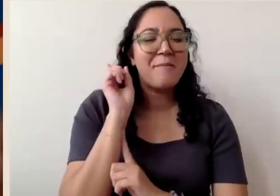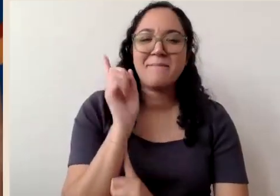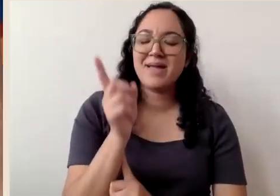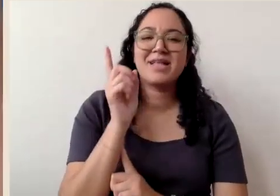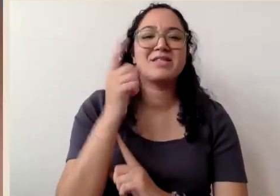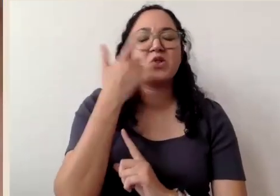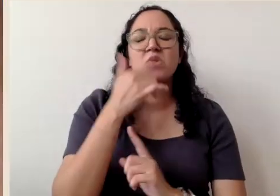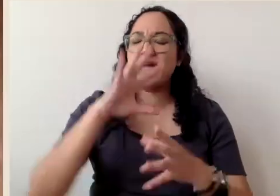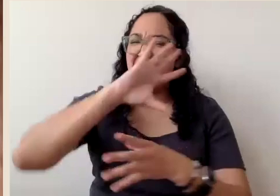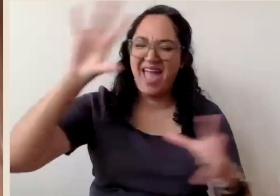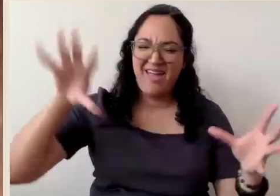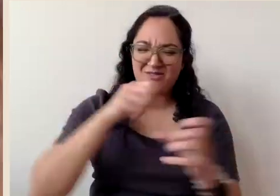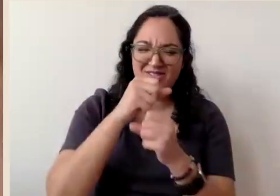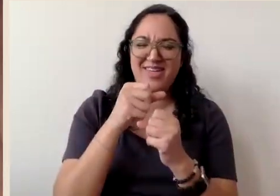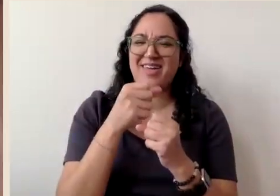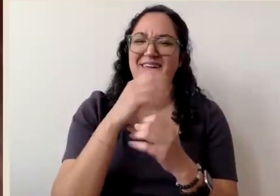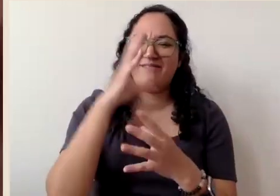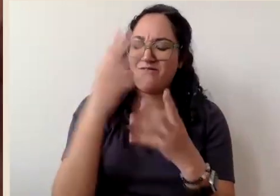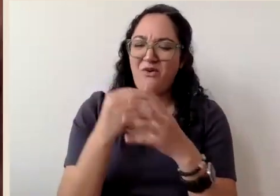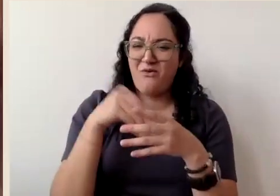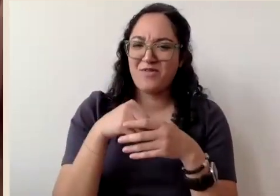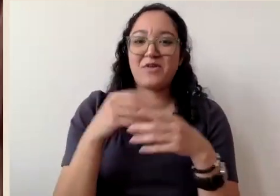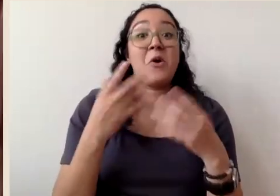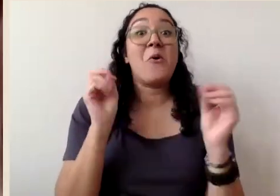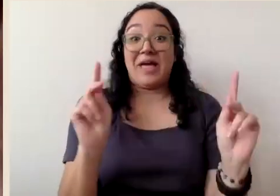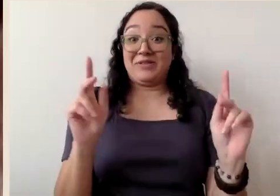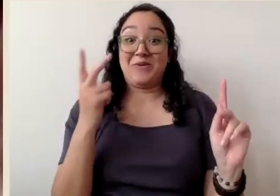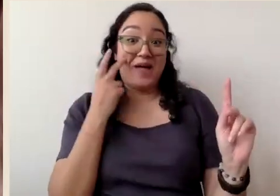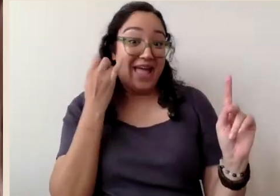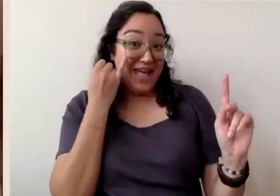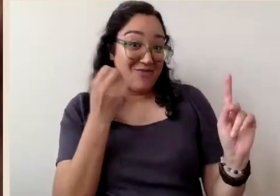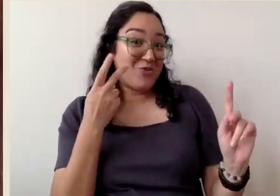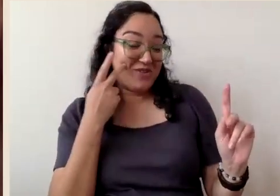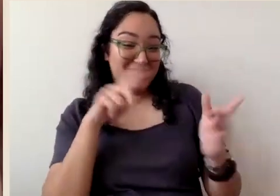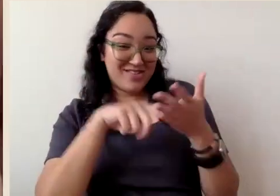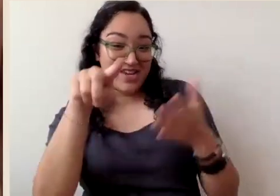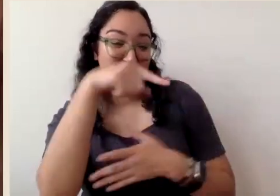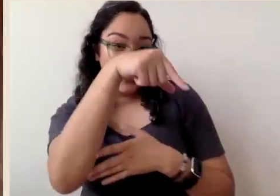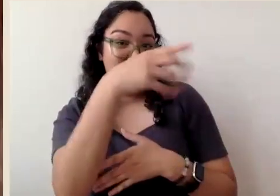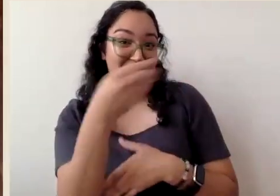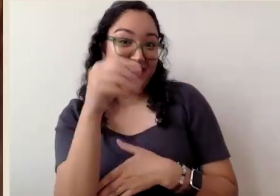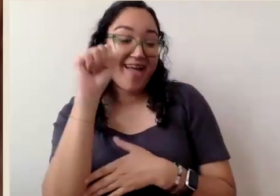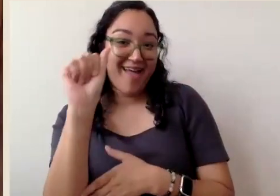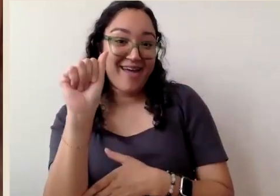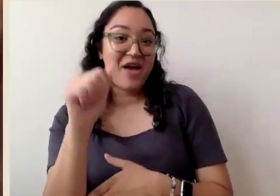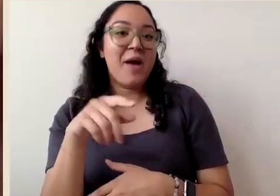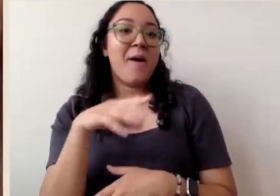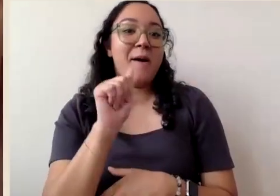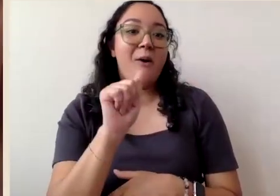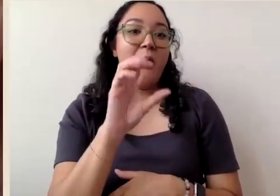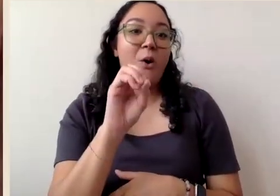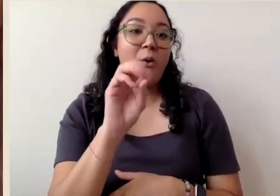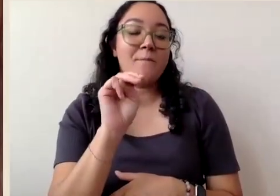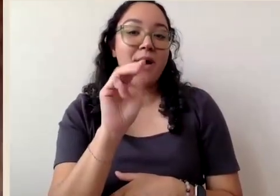everything that goes into it. Okay, so if you look at the QA, Omari, I'm going to let you choose